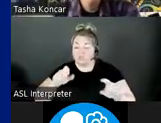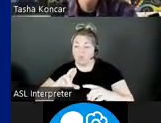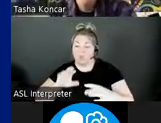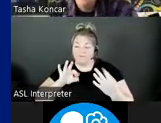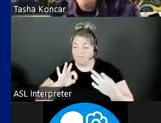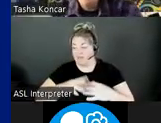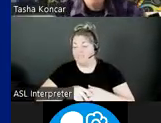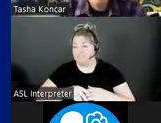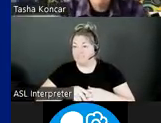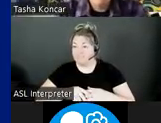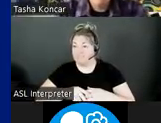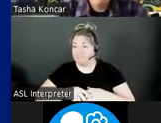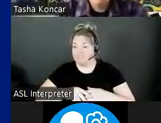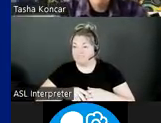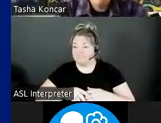feedback.